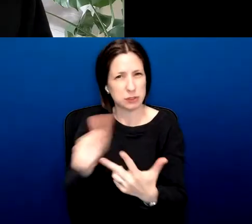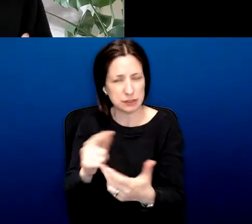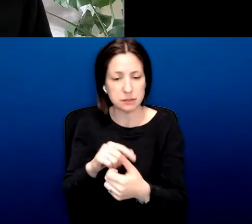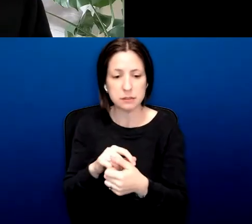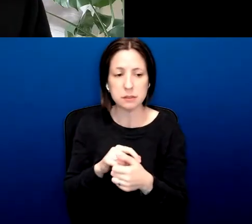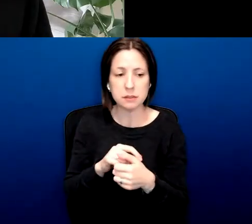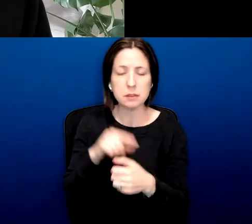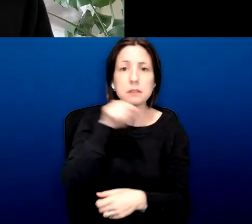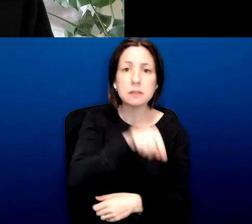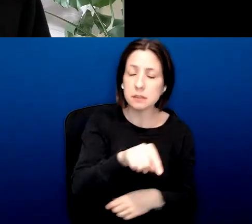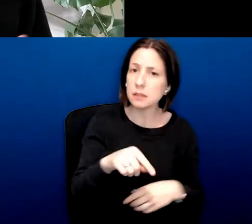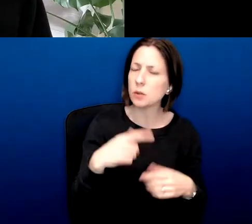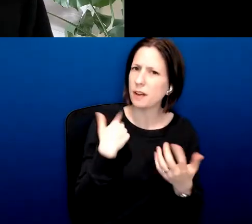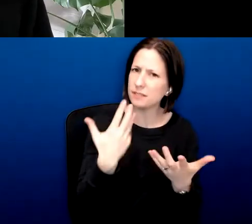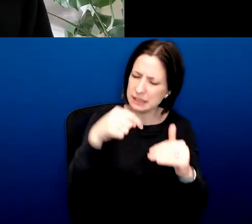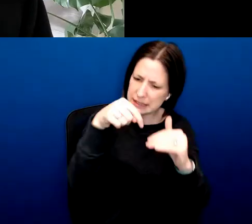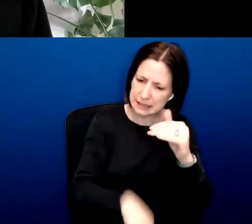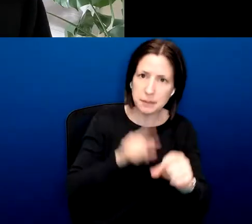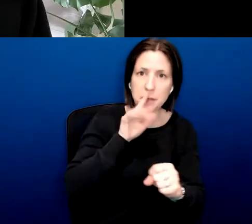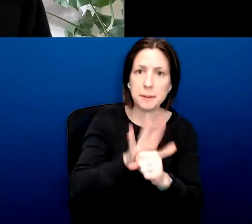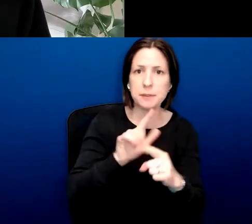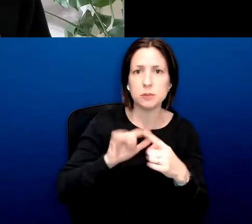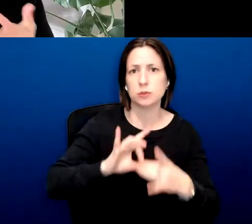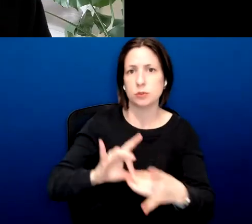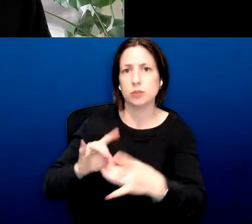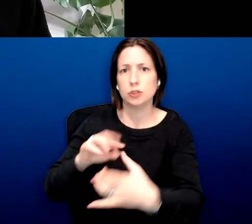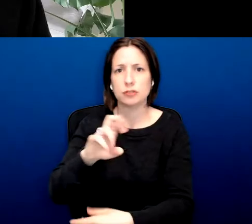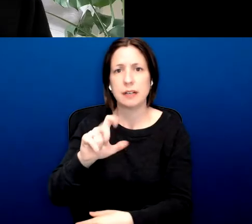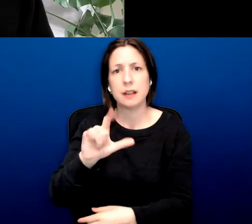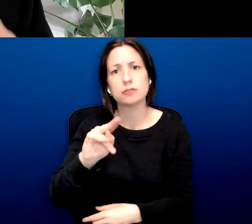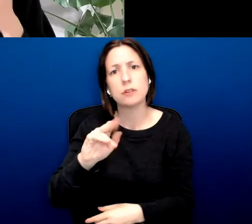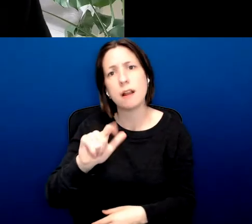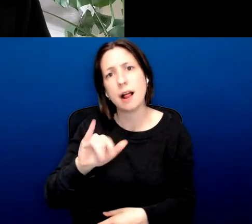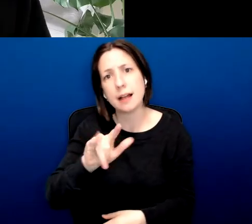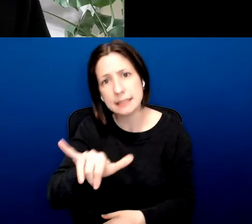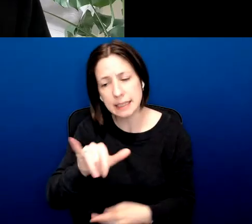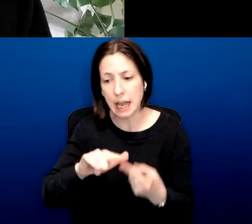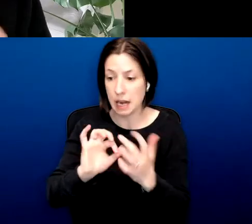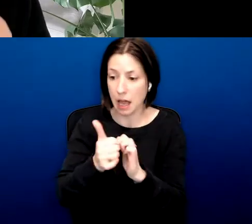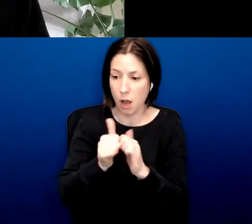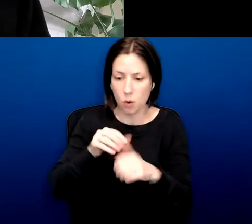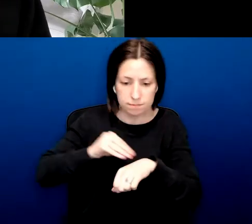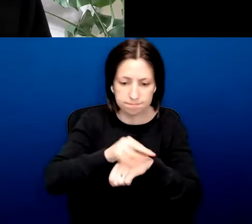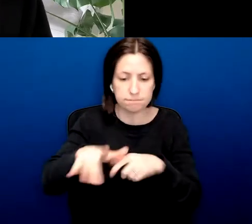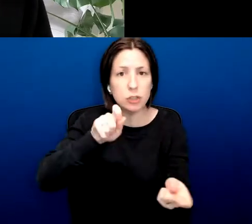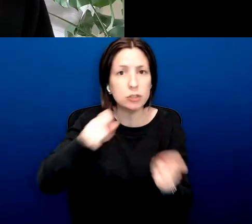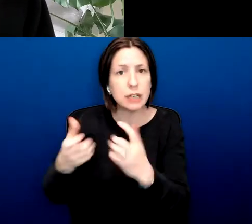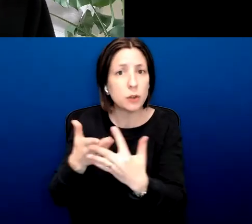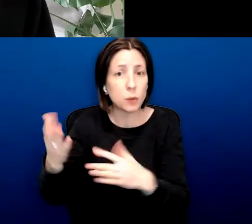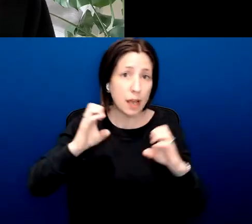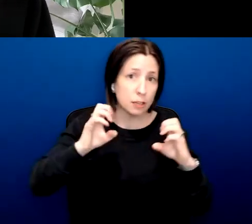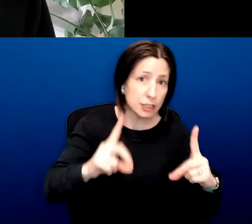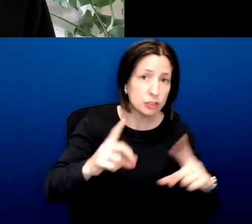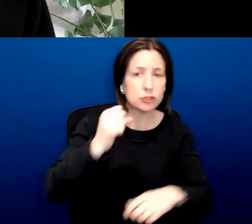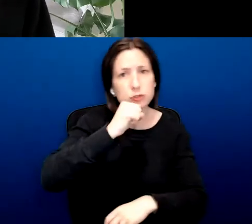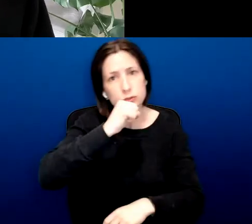commitment to relationality. And the second is a commitment to effecting change through agitation, through resistance, and through